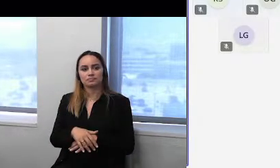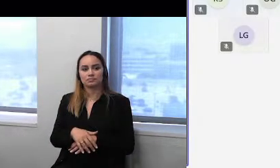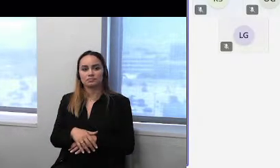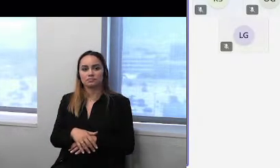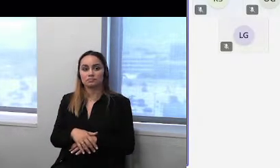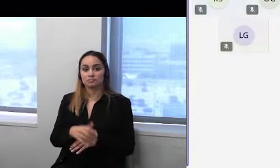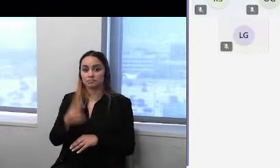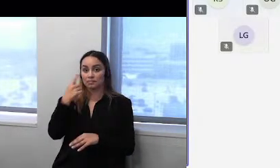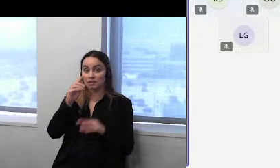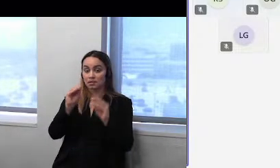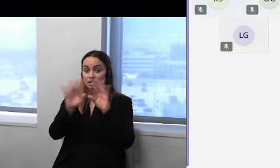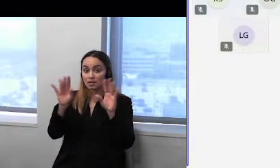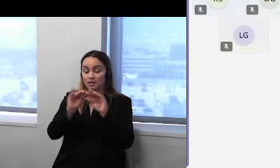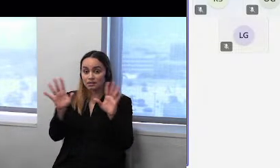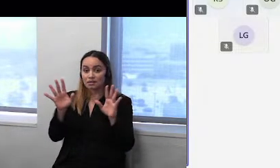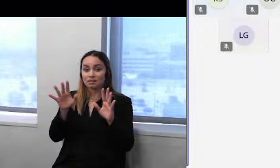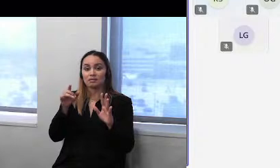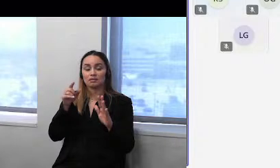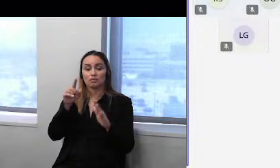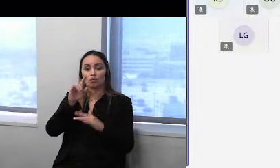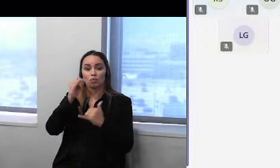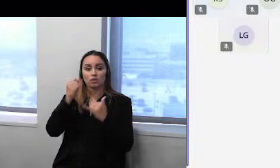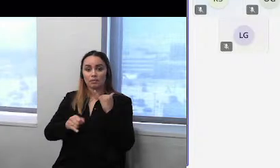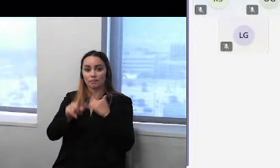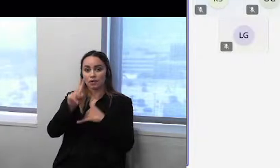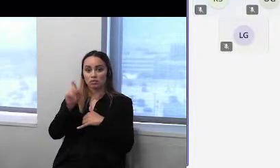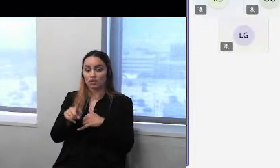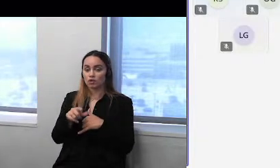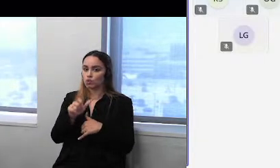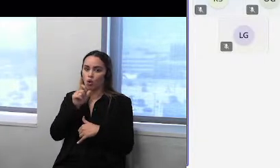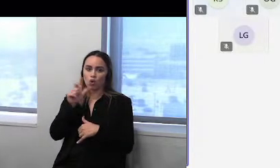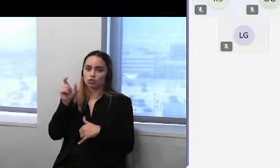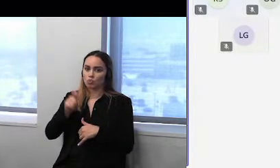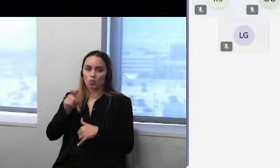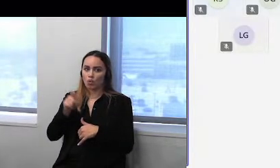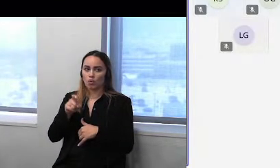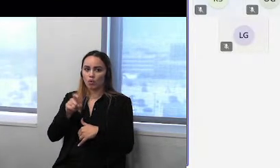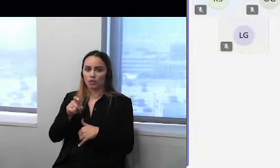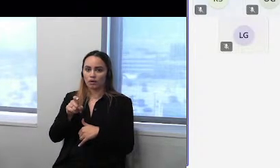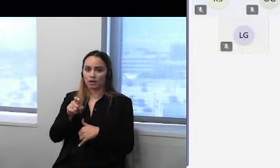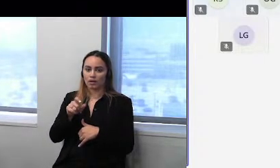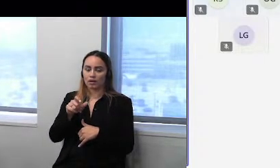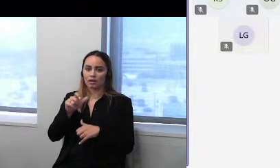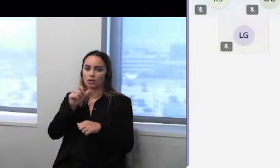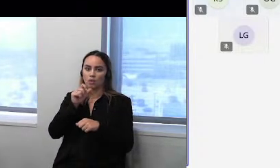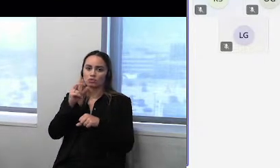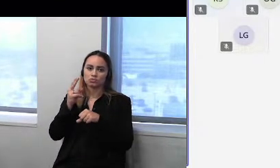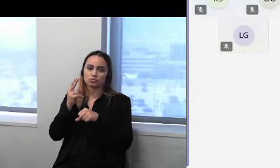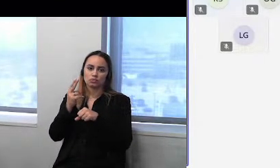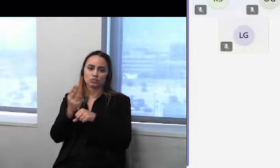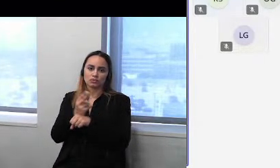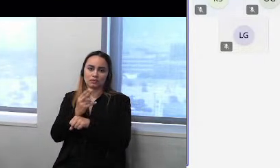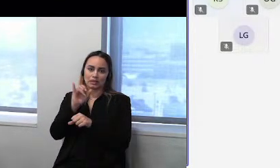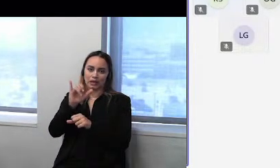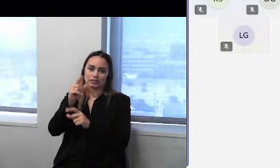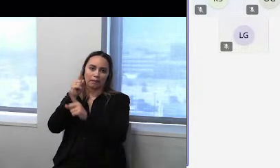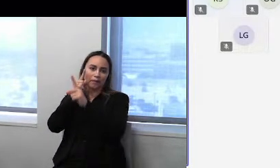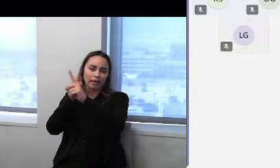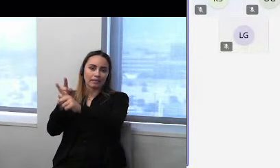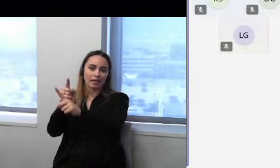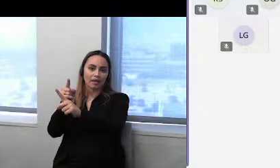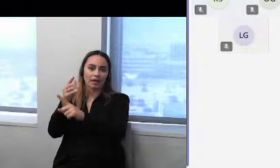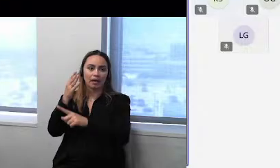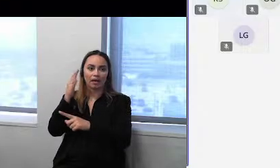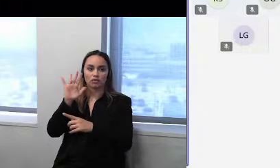last question, it's not supposed to not be using that goal in his